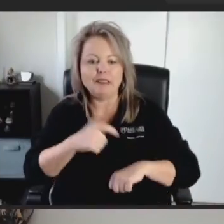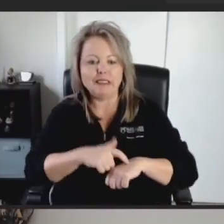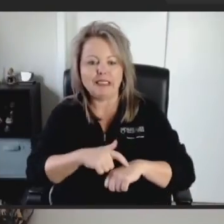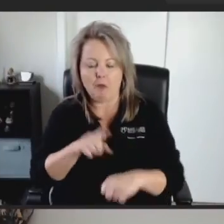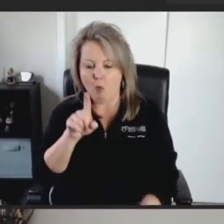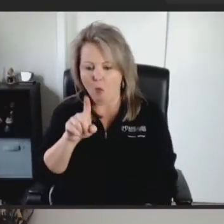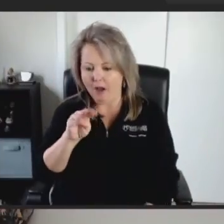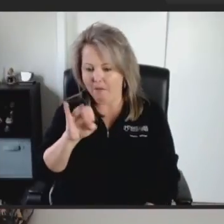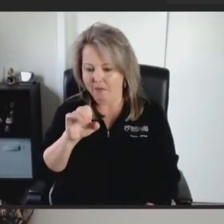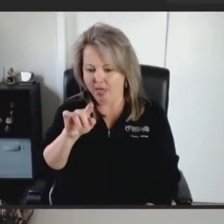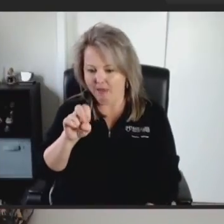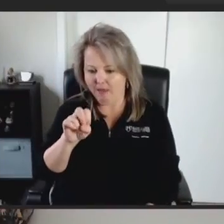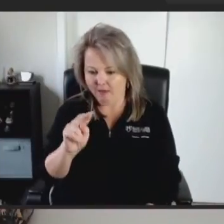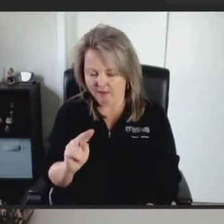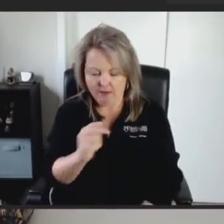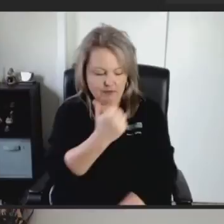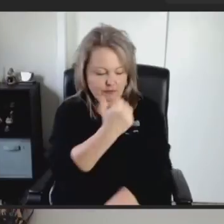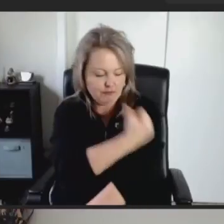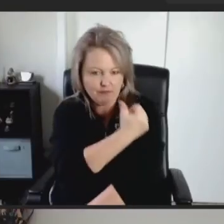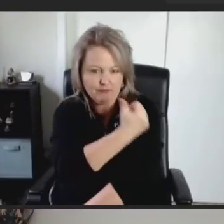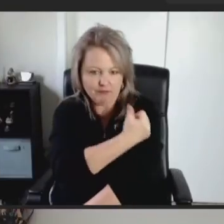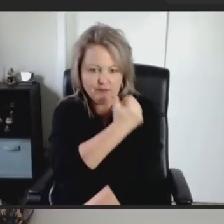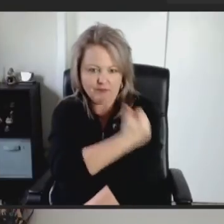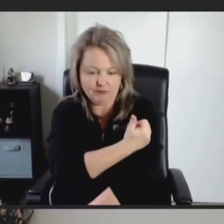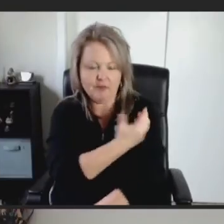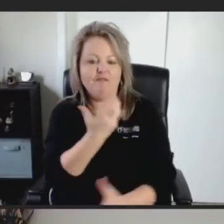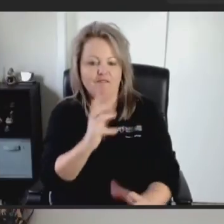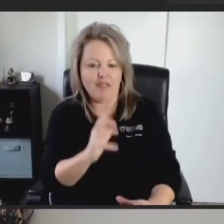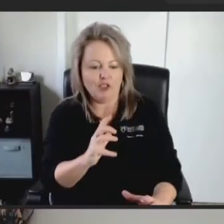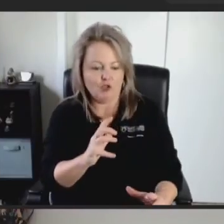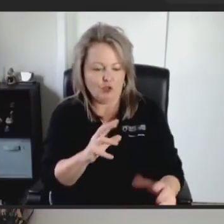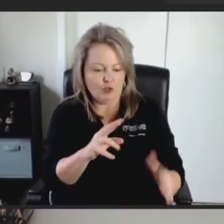doses, you really will have captured